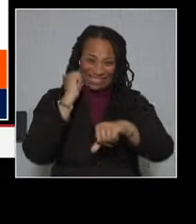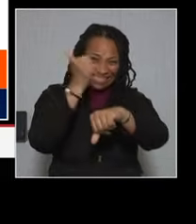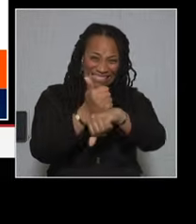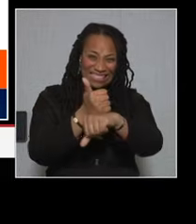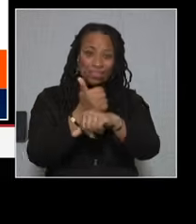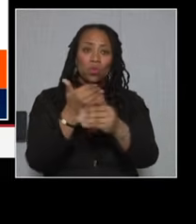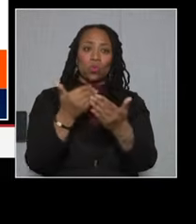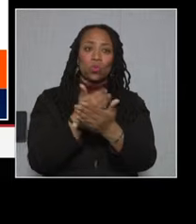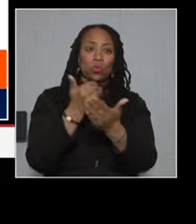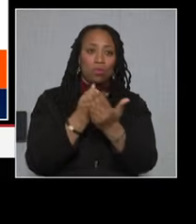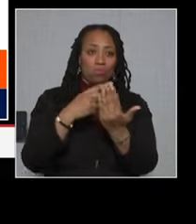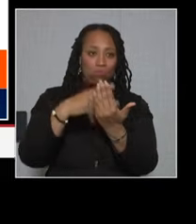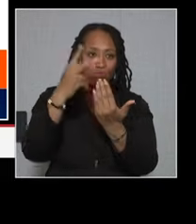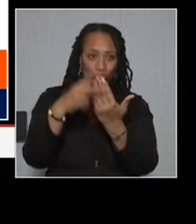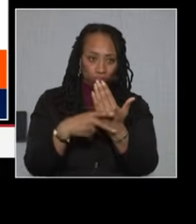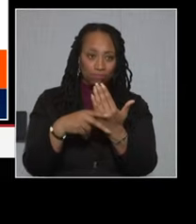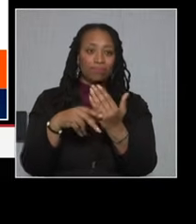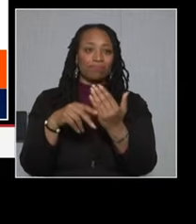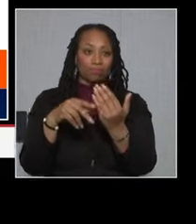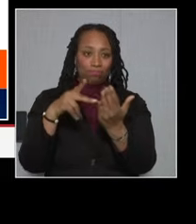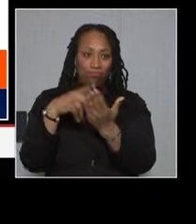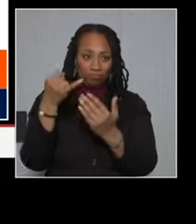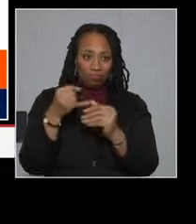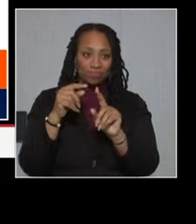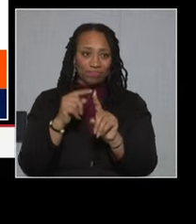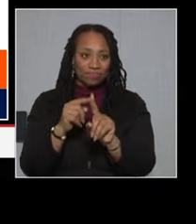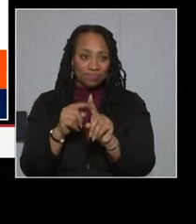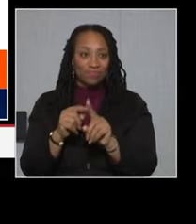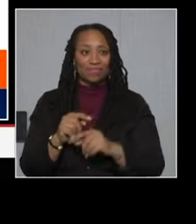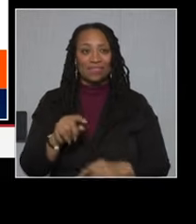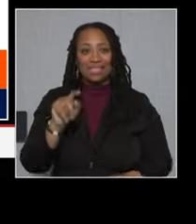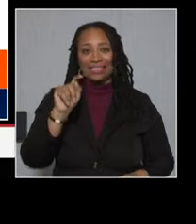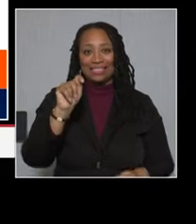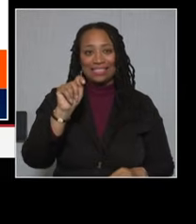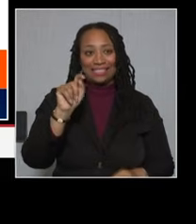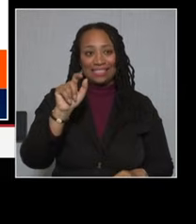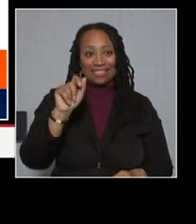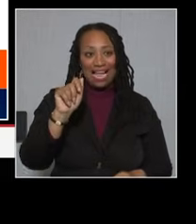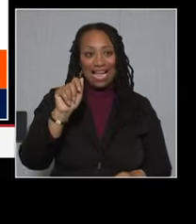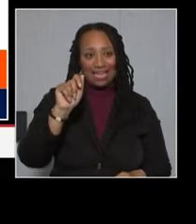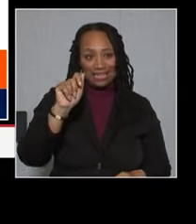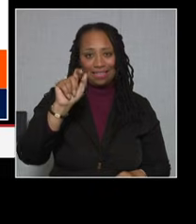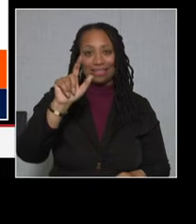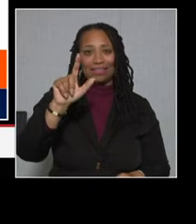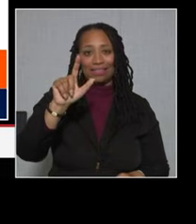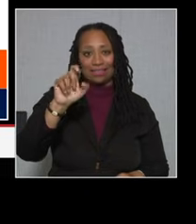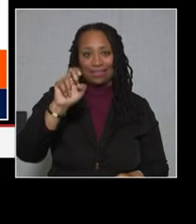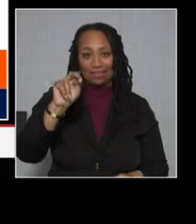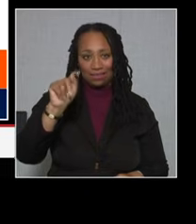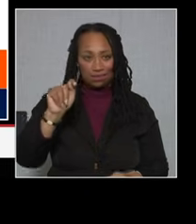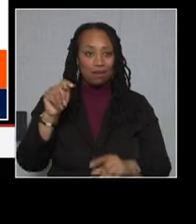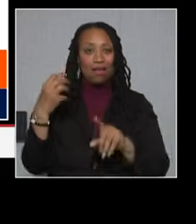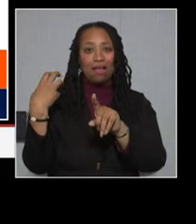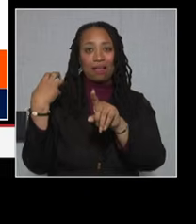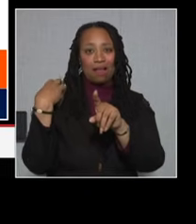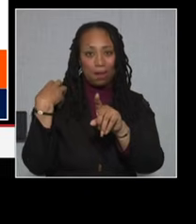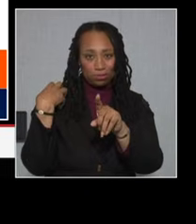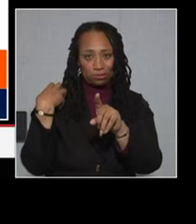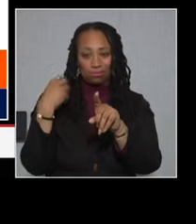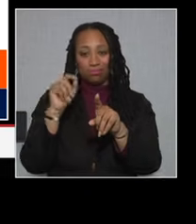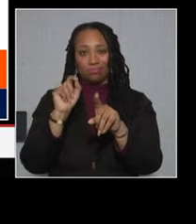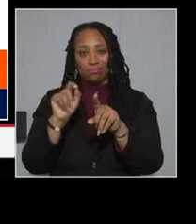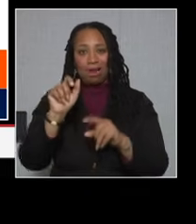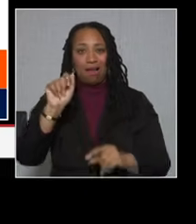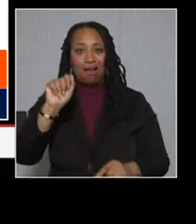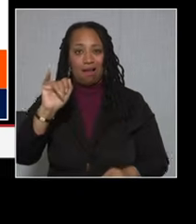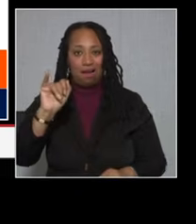called talentcapital.ai that provides our displaced federal workers with access to actual jobs, real jobs that they